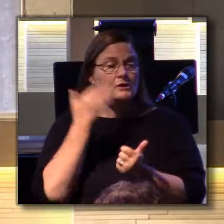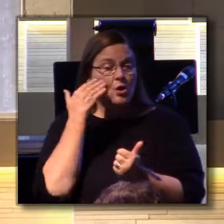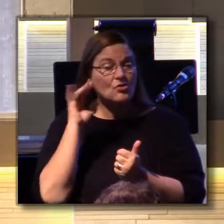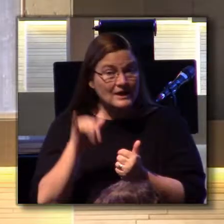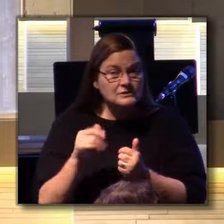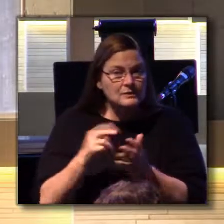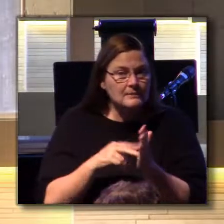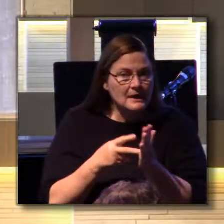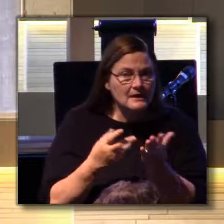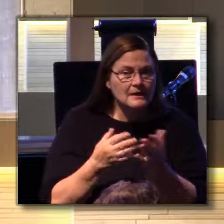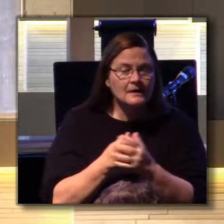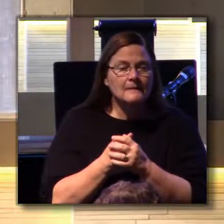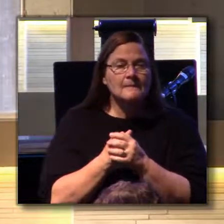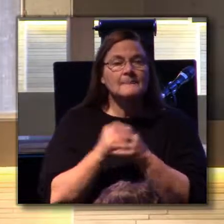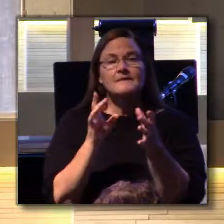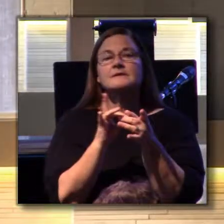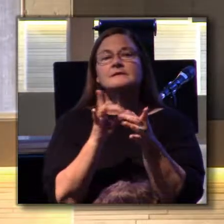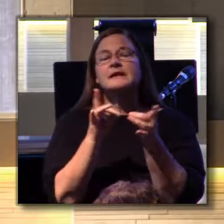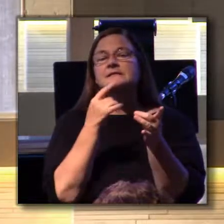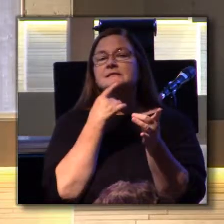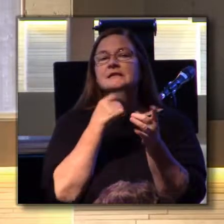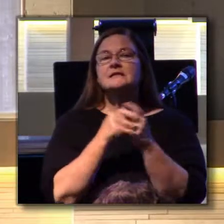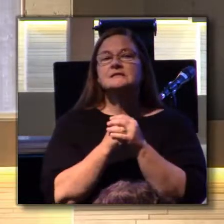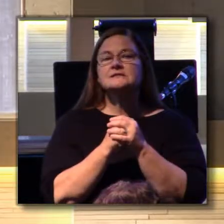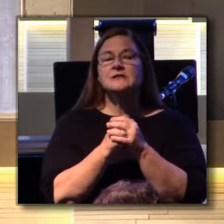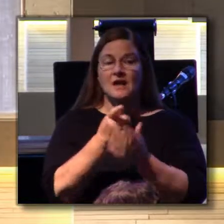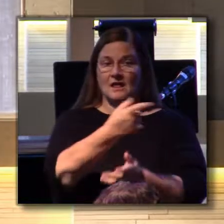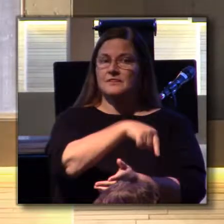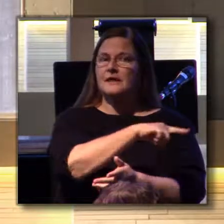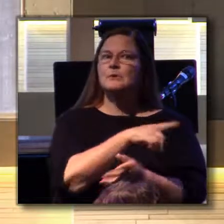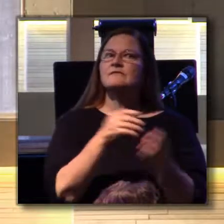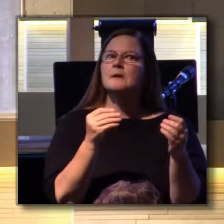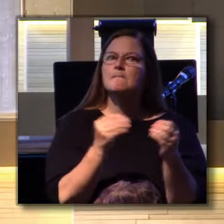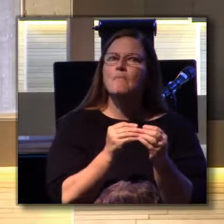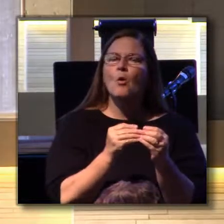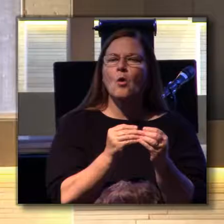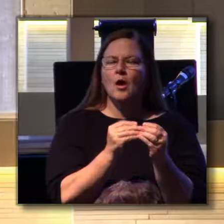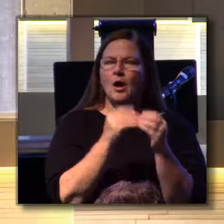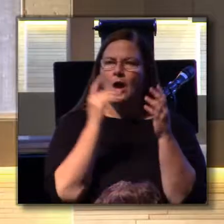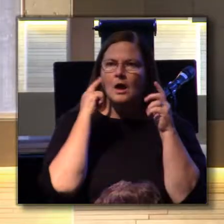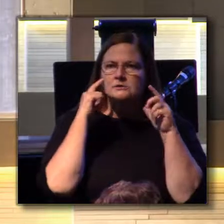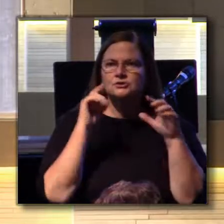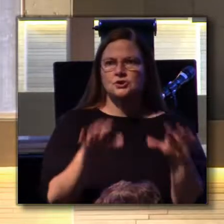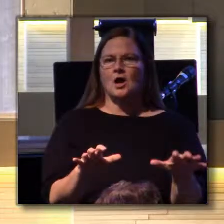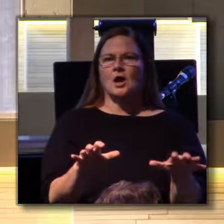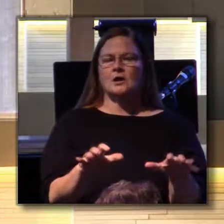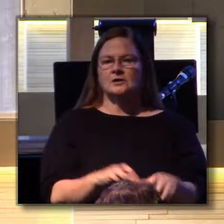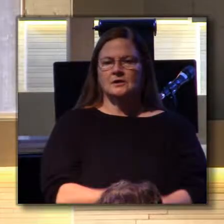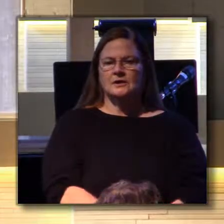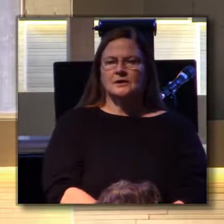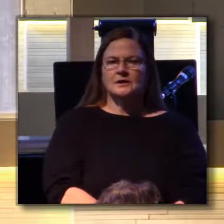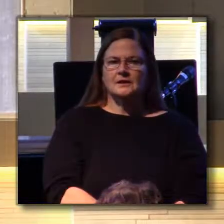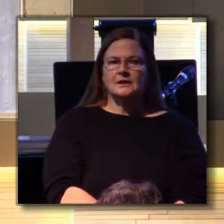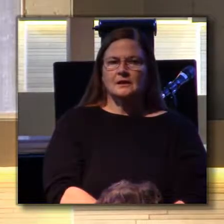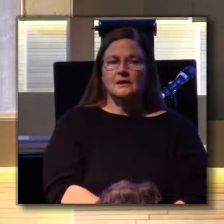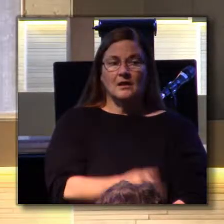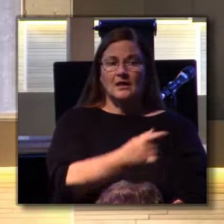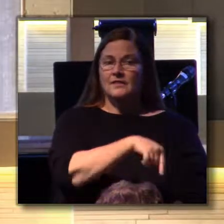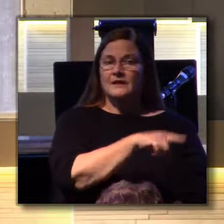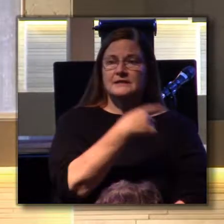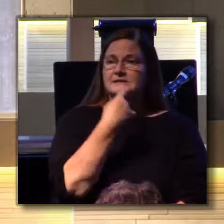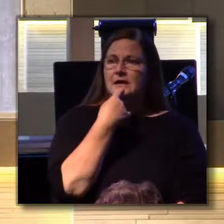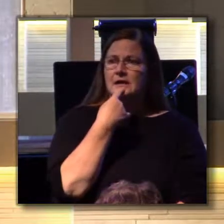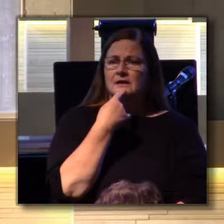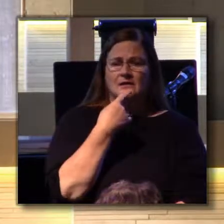Because the text says they were even more astonished. And they said to him, then